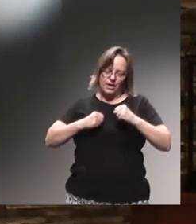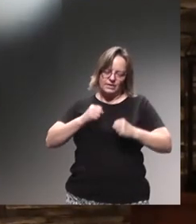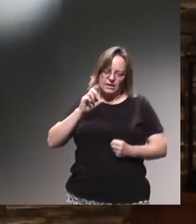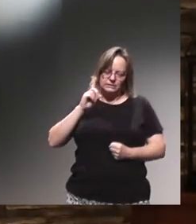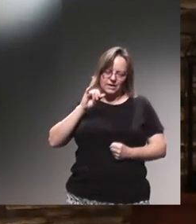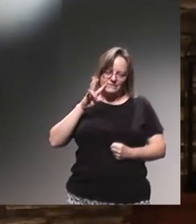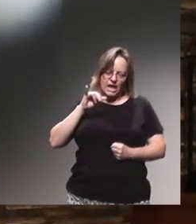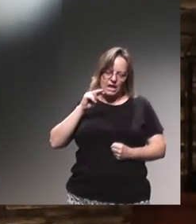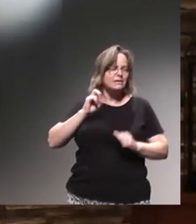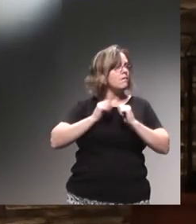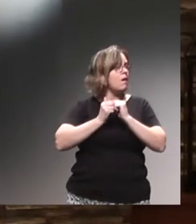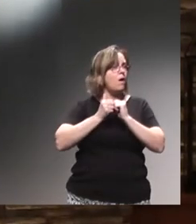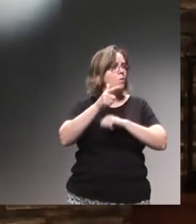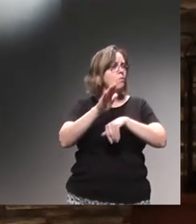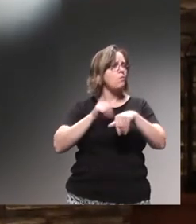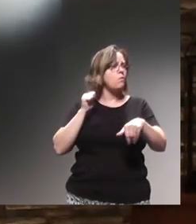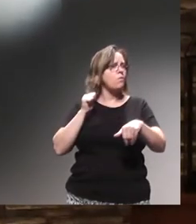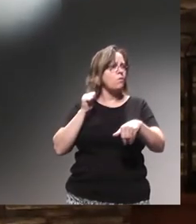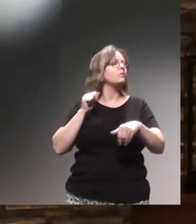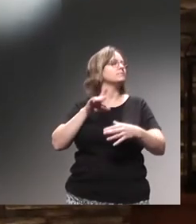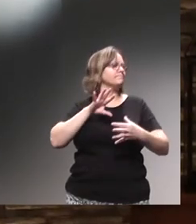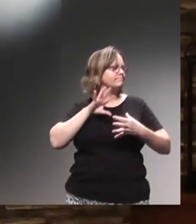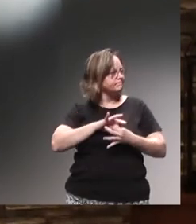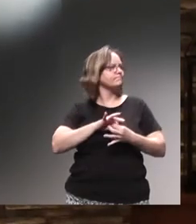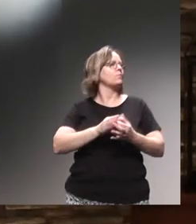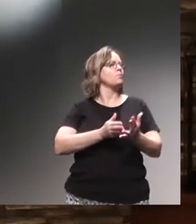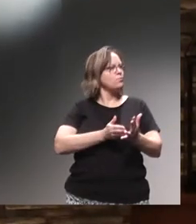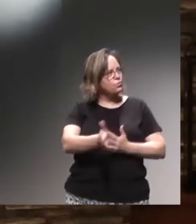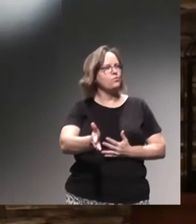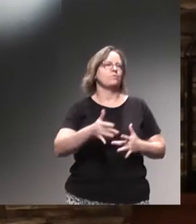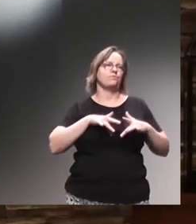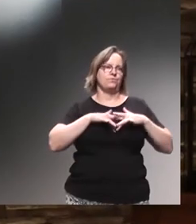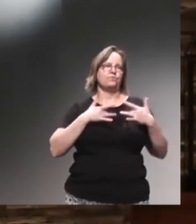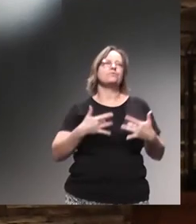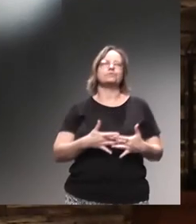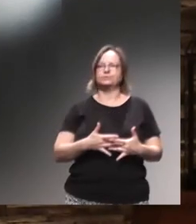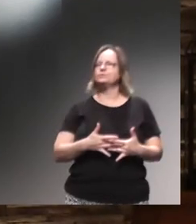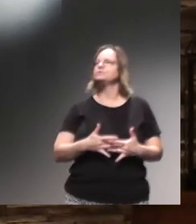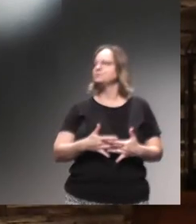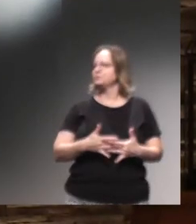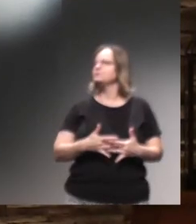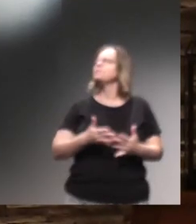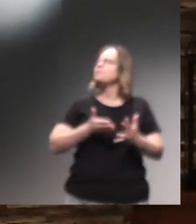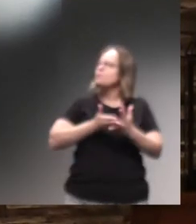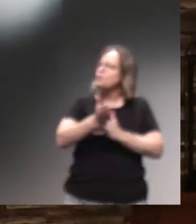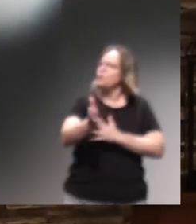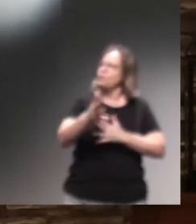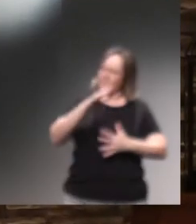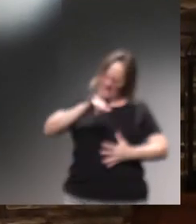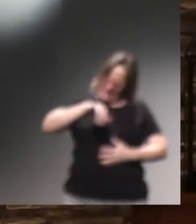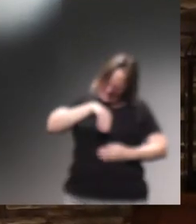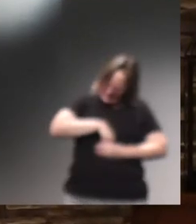Through connecting with your heart, connecting with that presence of love within you.